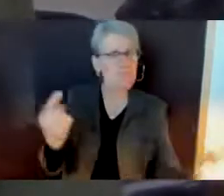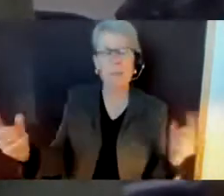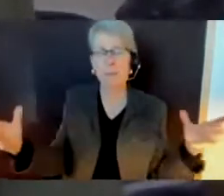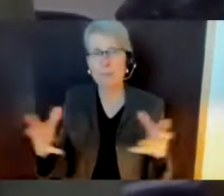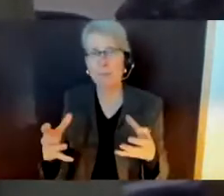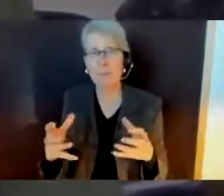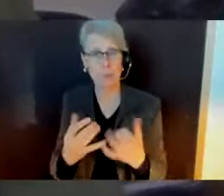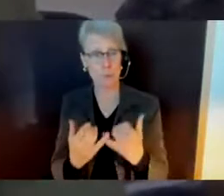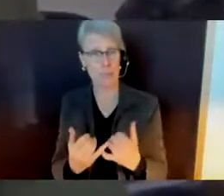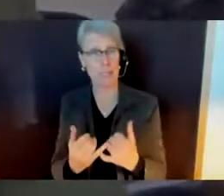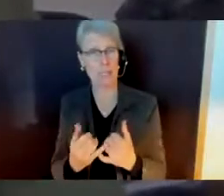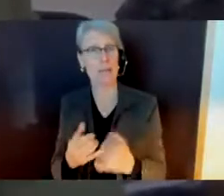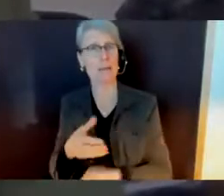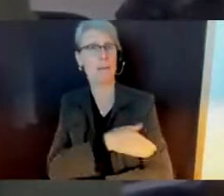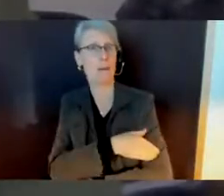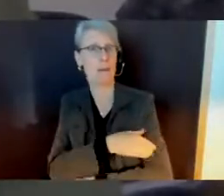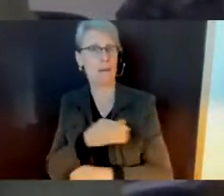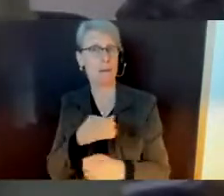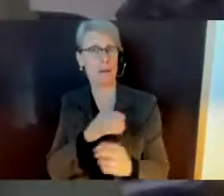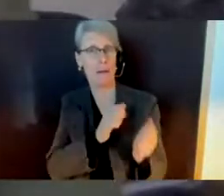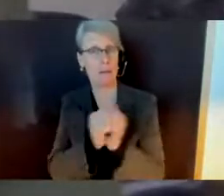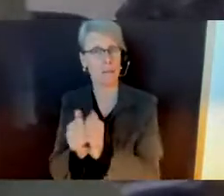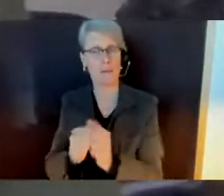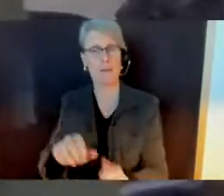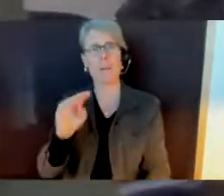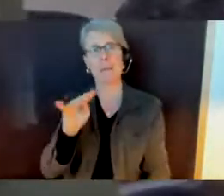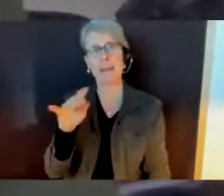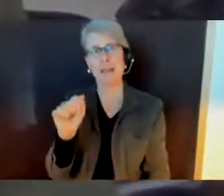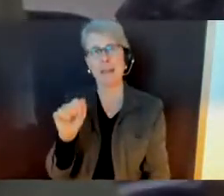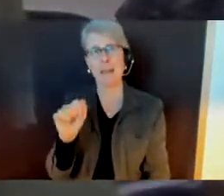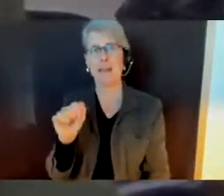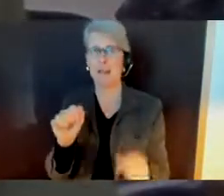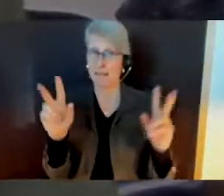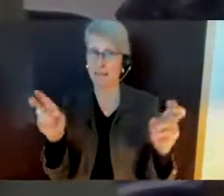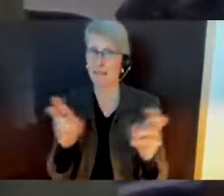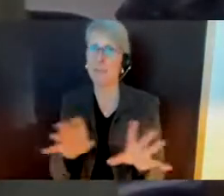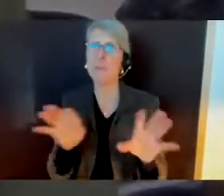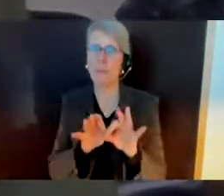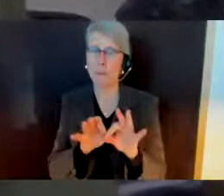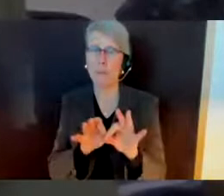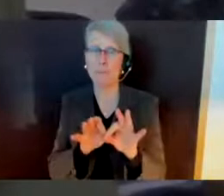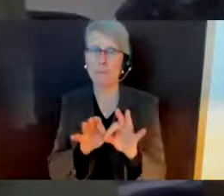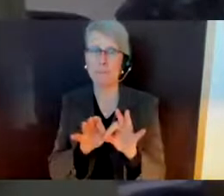Today's theme of the power of media is really important.